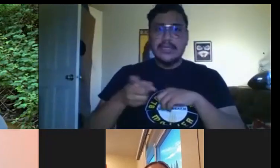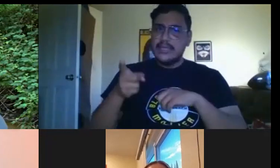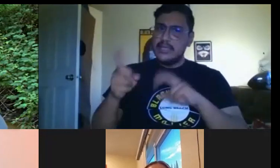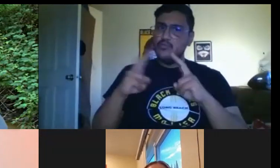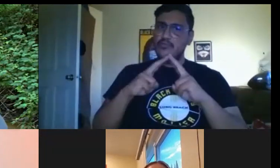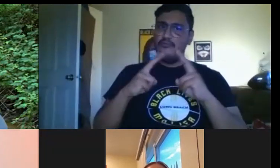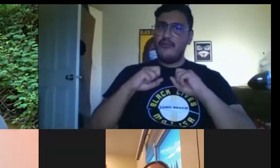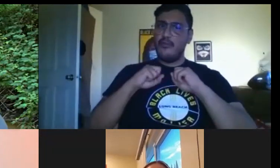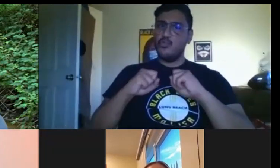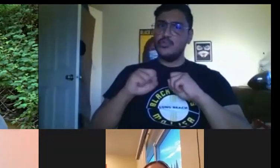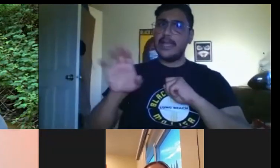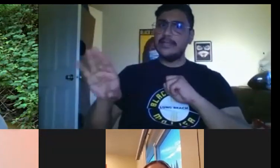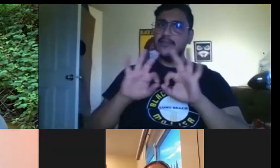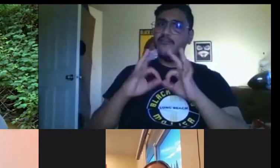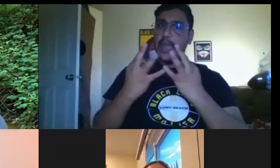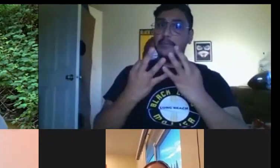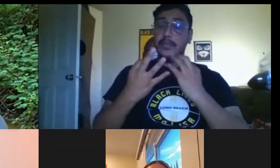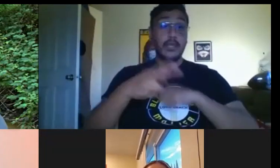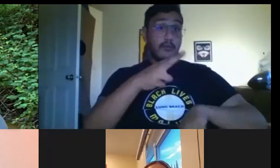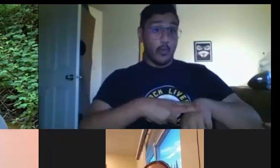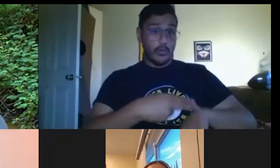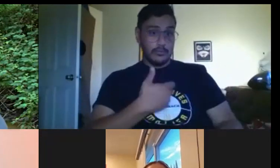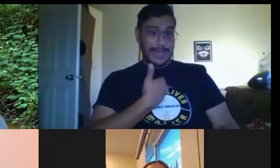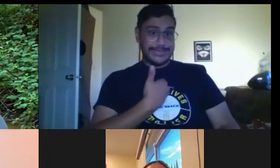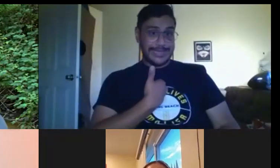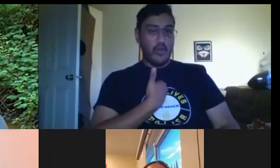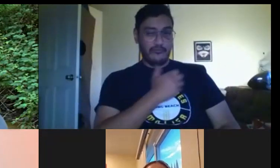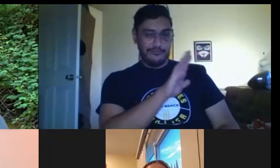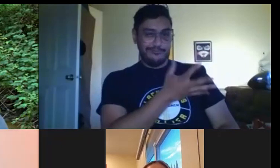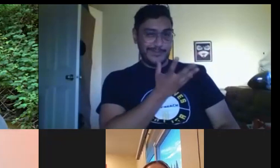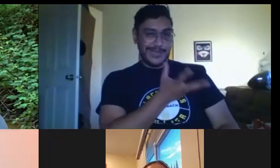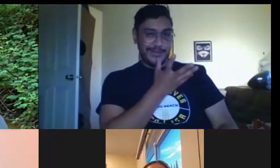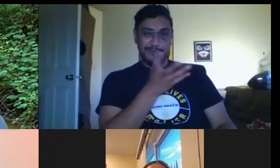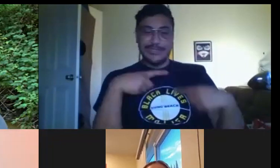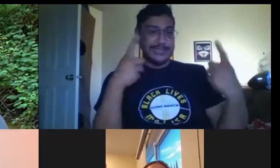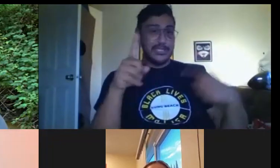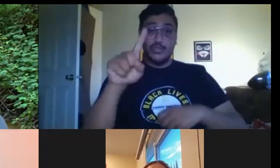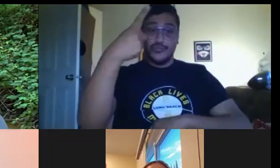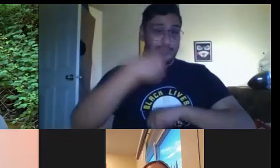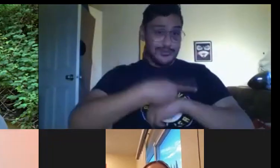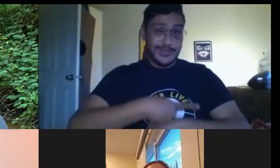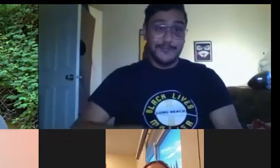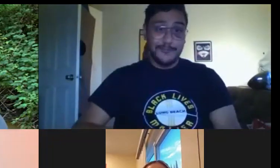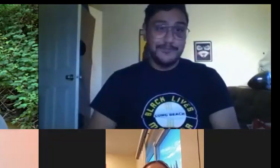of his family, and of course myself, his mother, since day one.